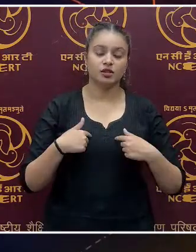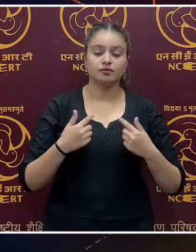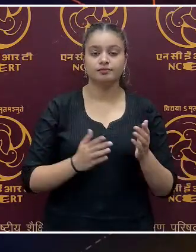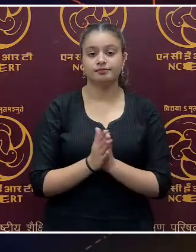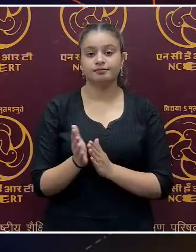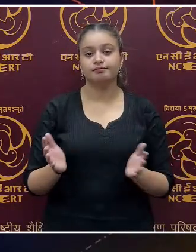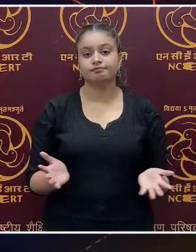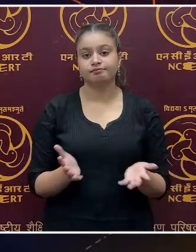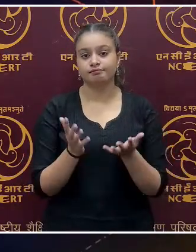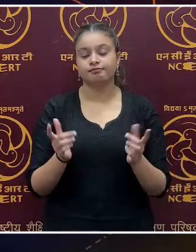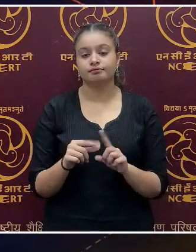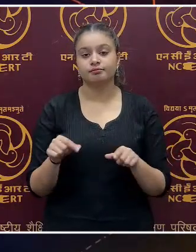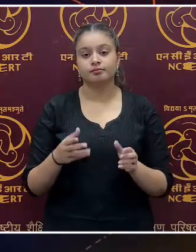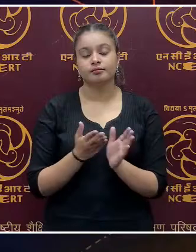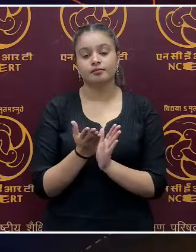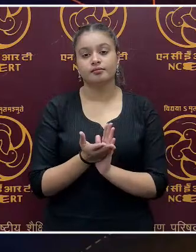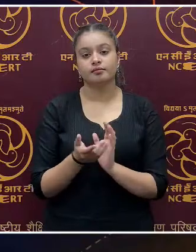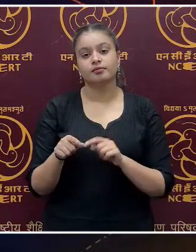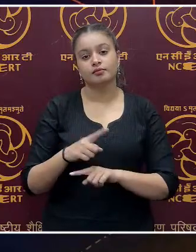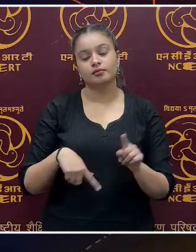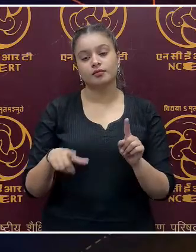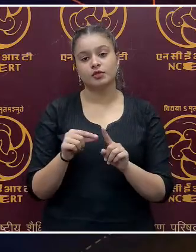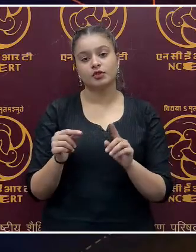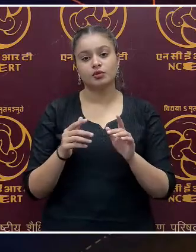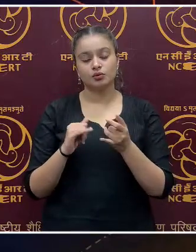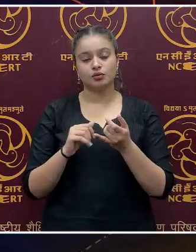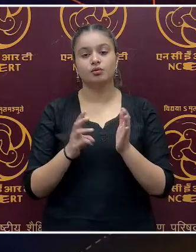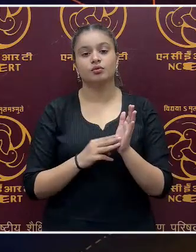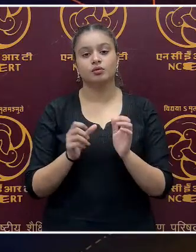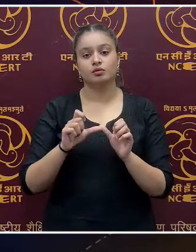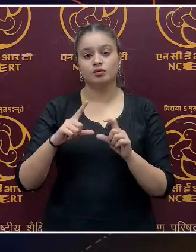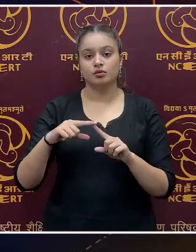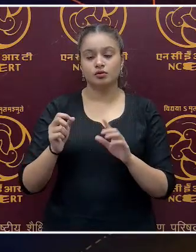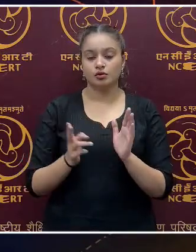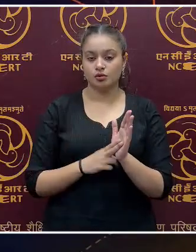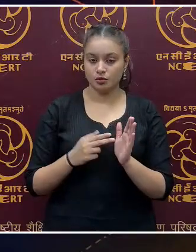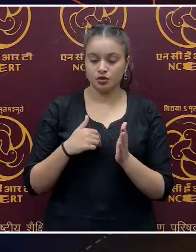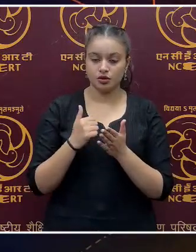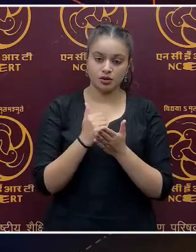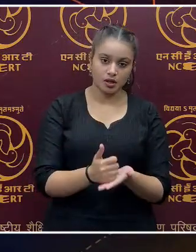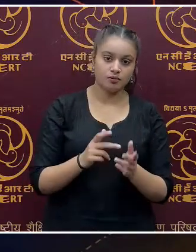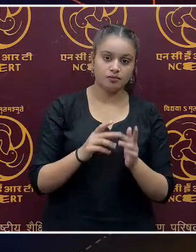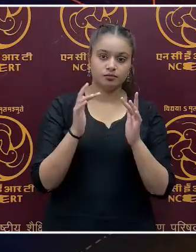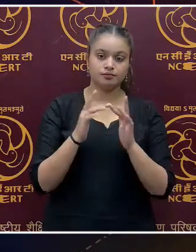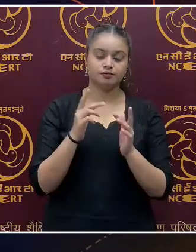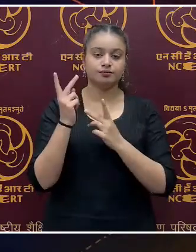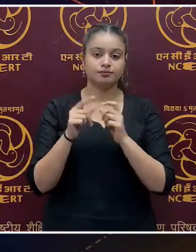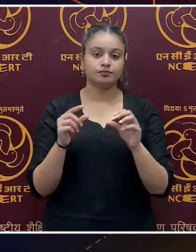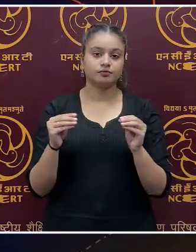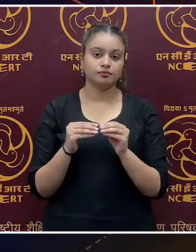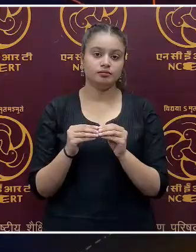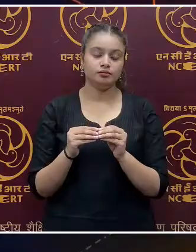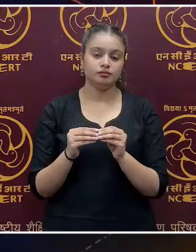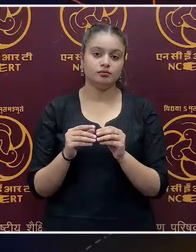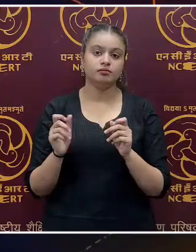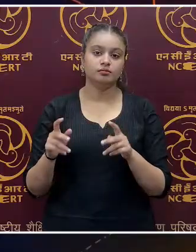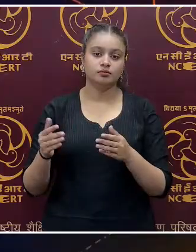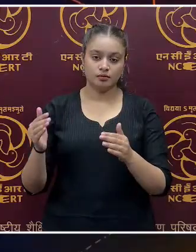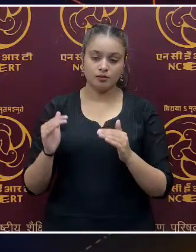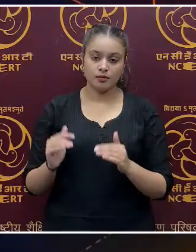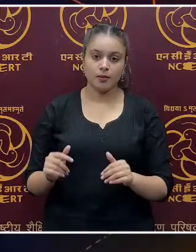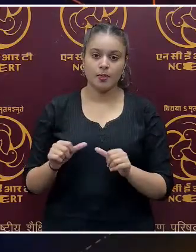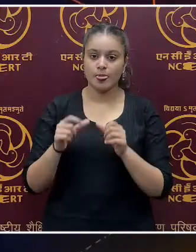it. So this is the way we can go with the simulation part with the help of these virtual labs. Sure. And sir,